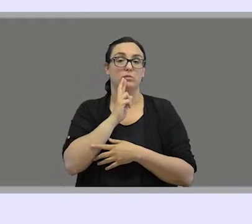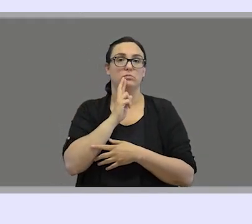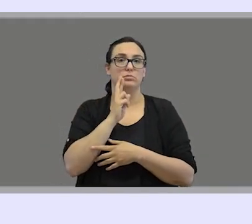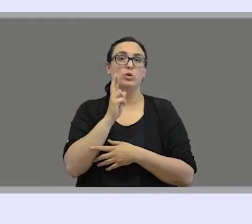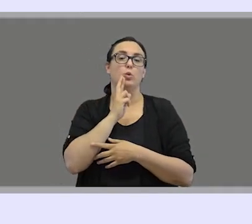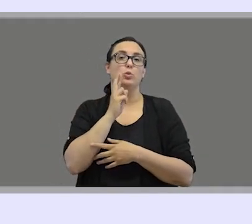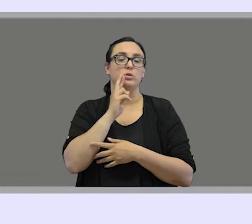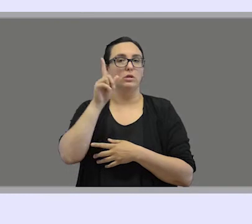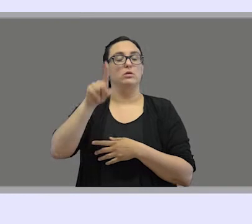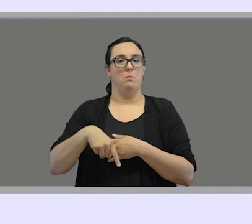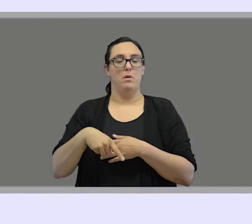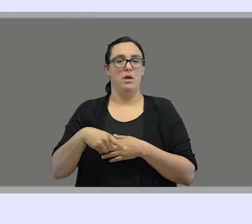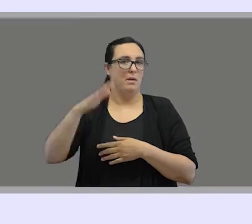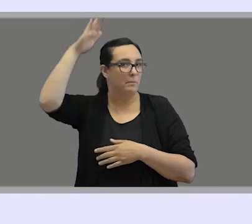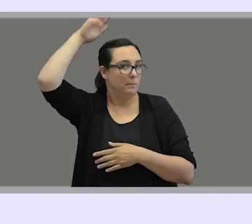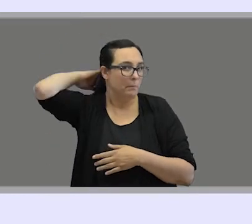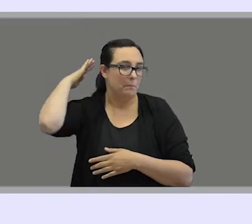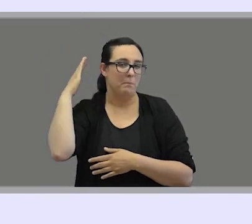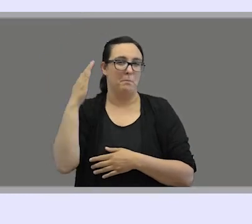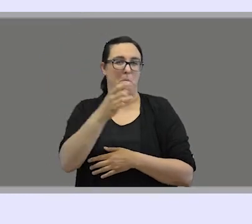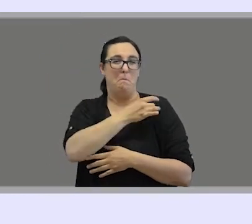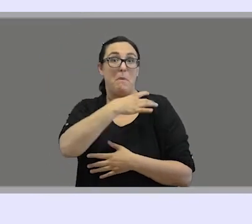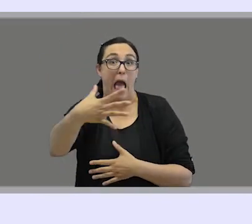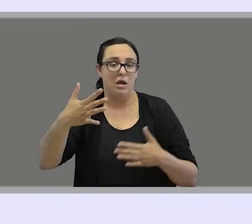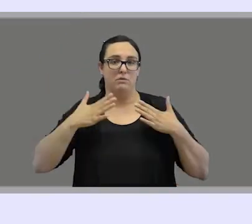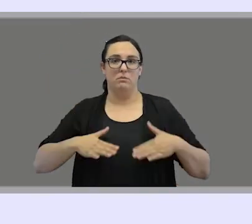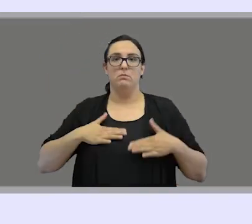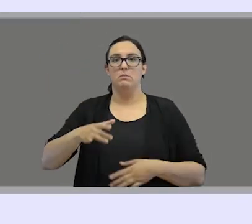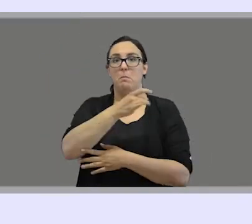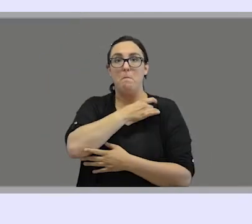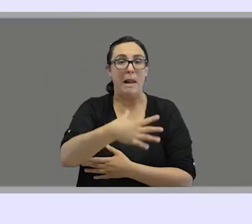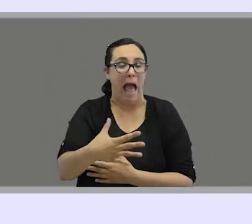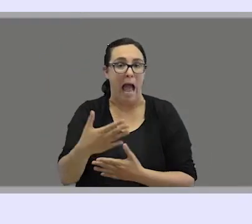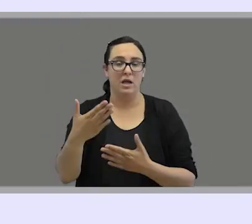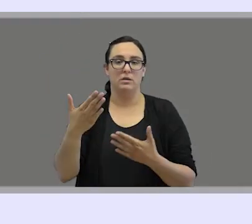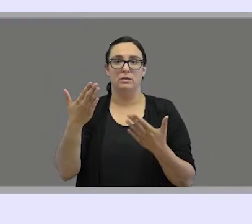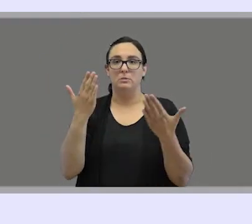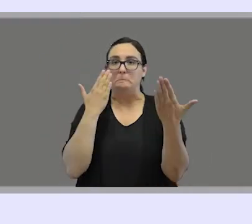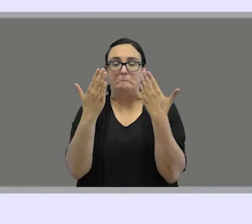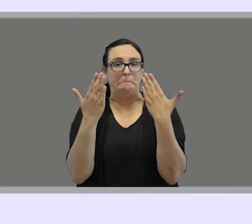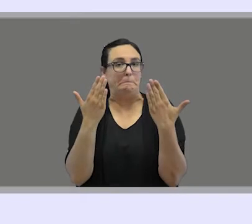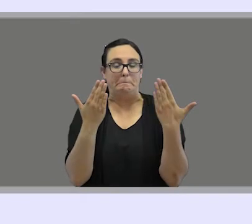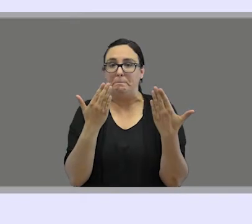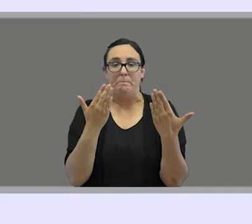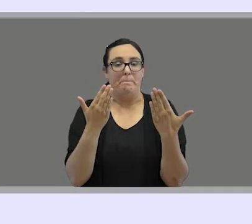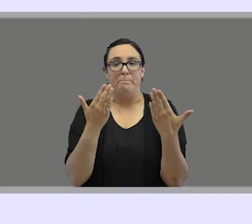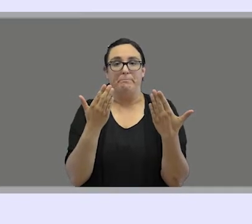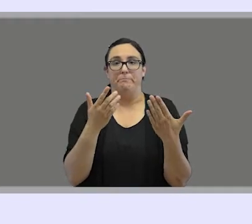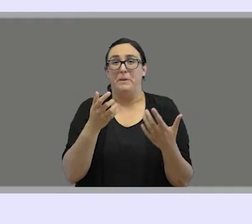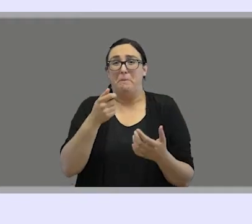Russian example, but in this case it is the background color and the clothes color with